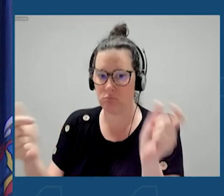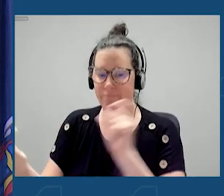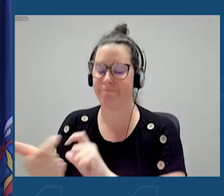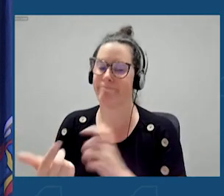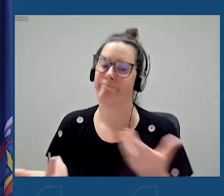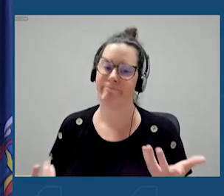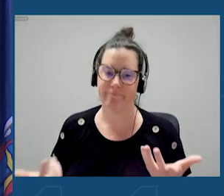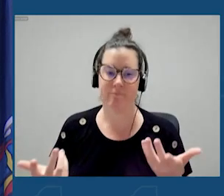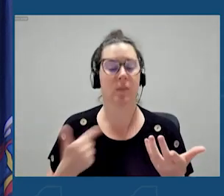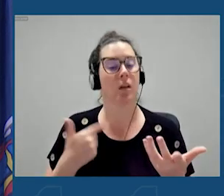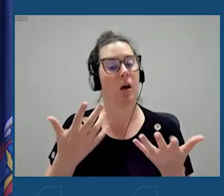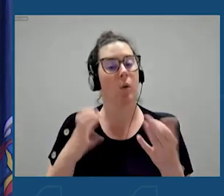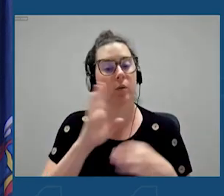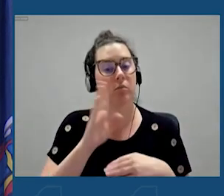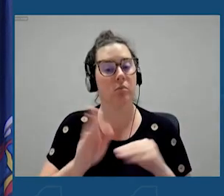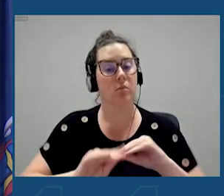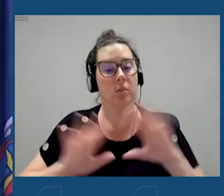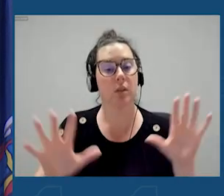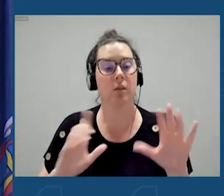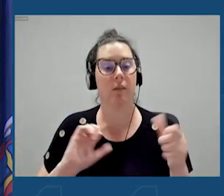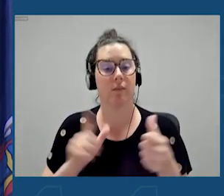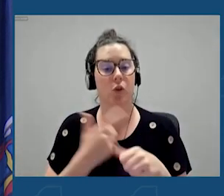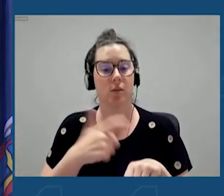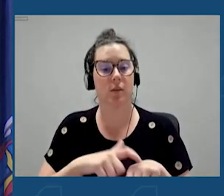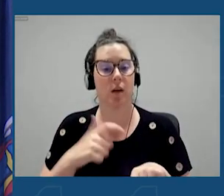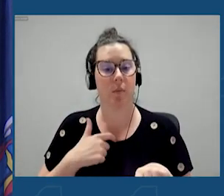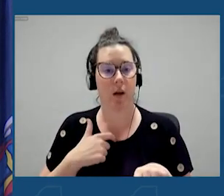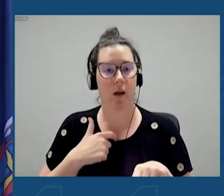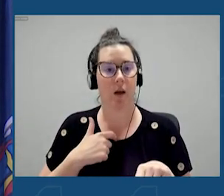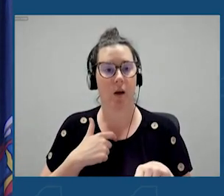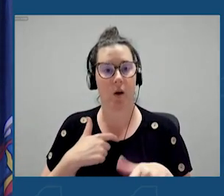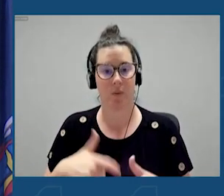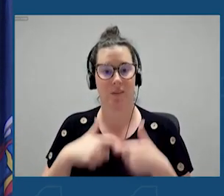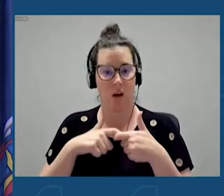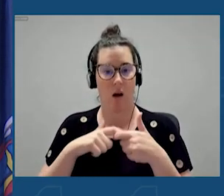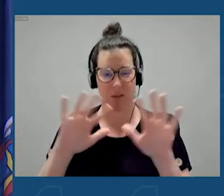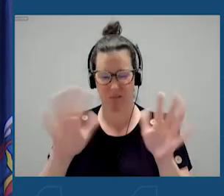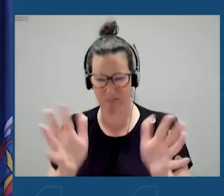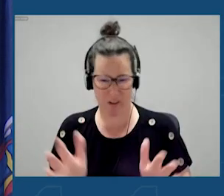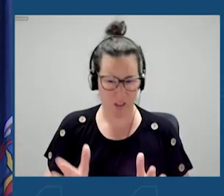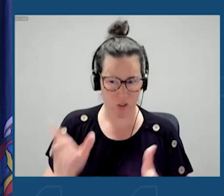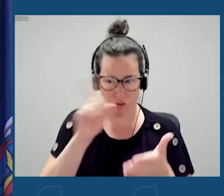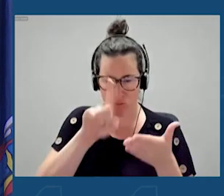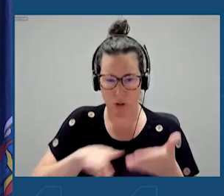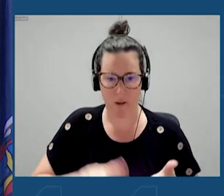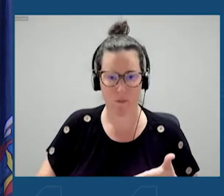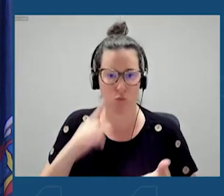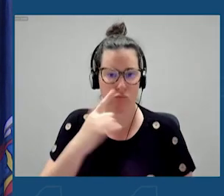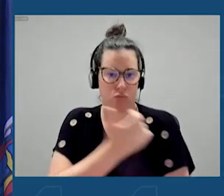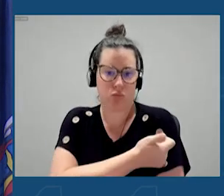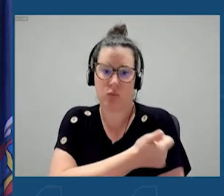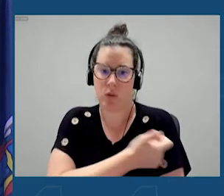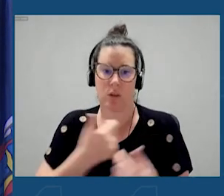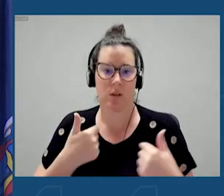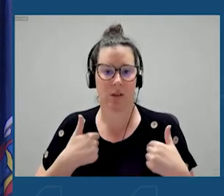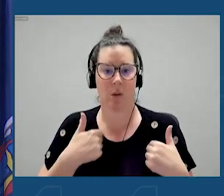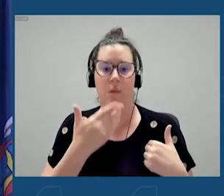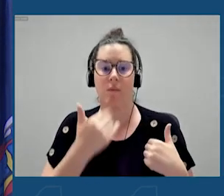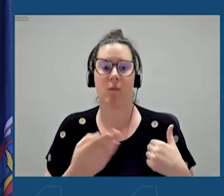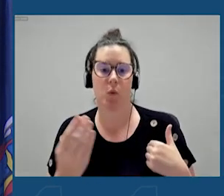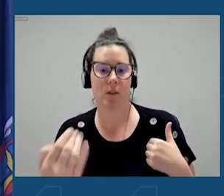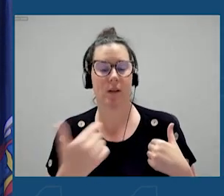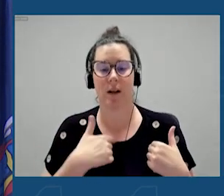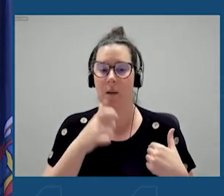to be clear. The first time that I was personally stopped and frisked, I was 13 years old. I am not for the war on drugs 2.0. So while